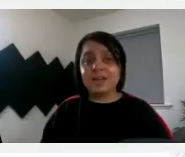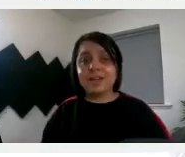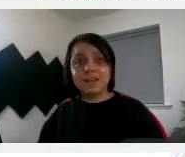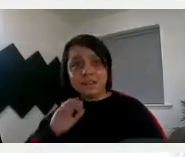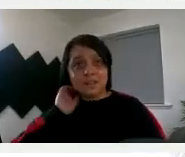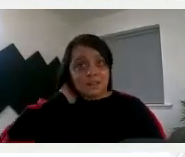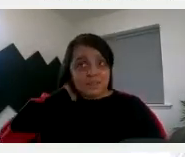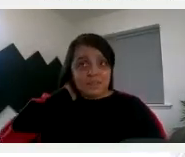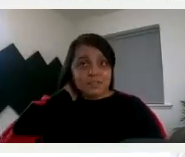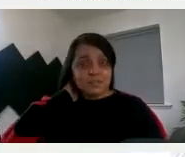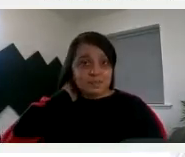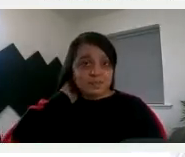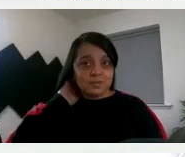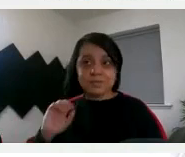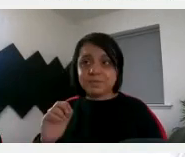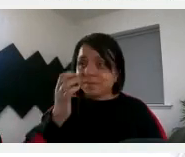Yeah.